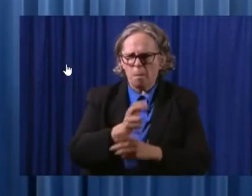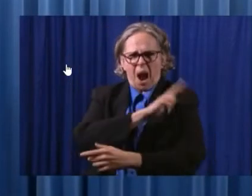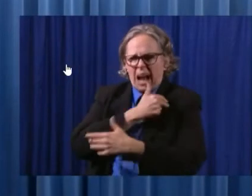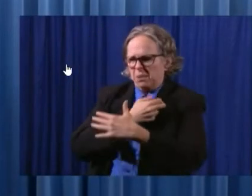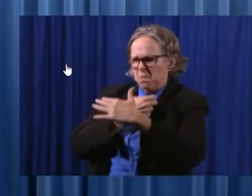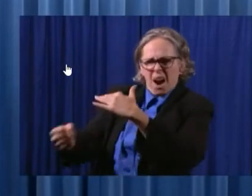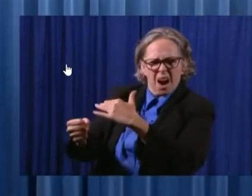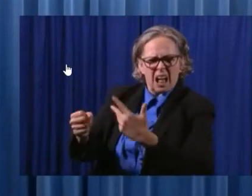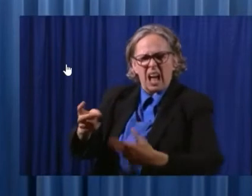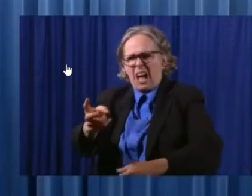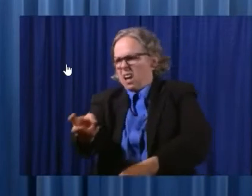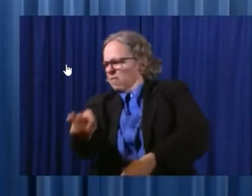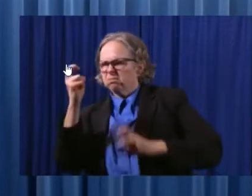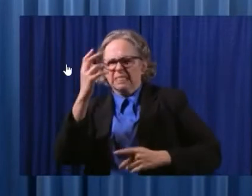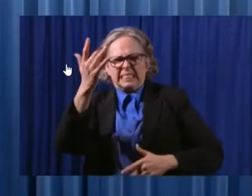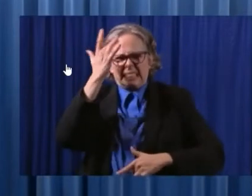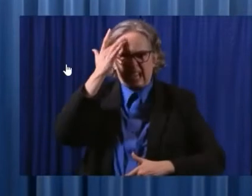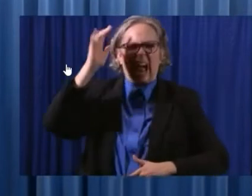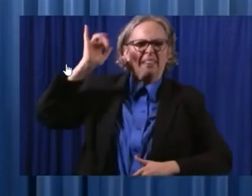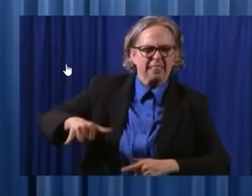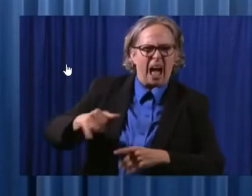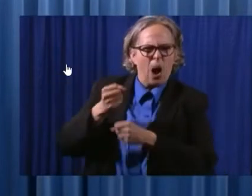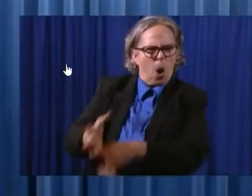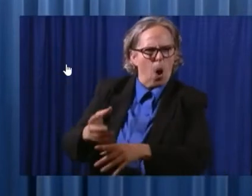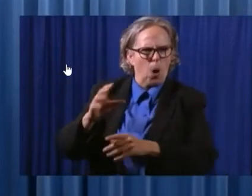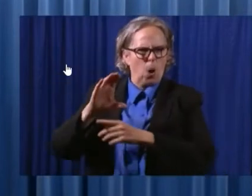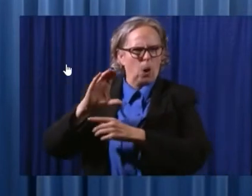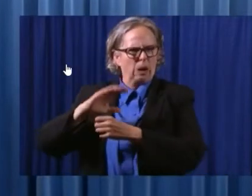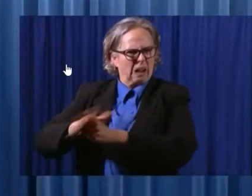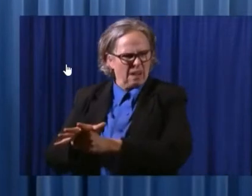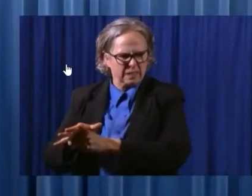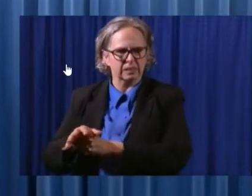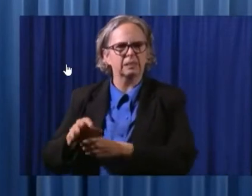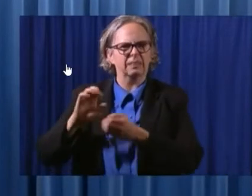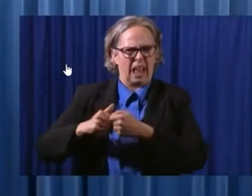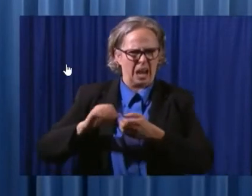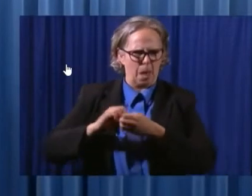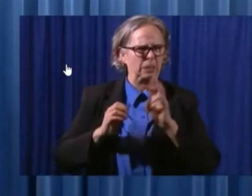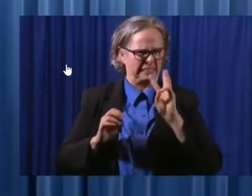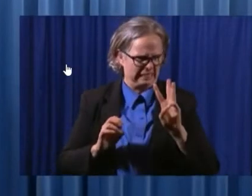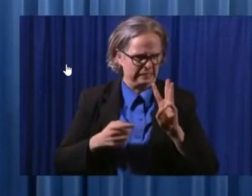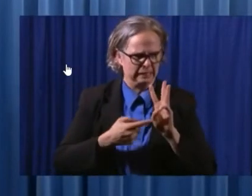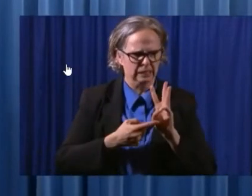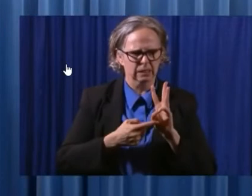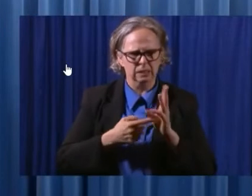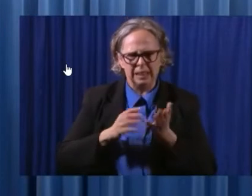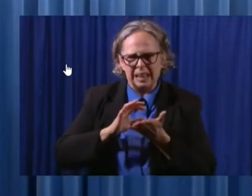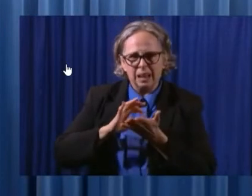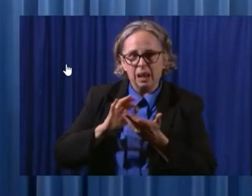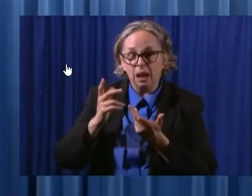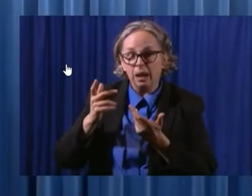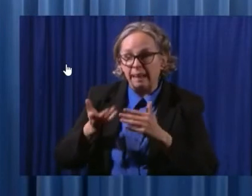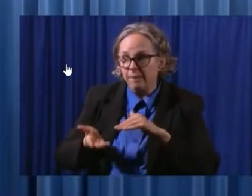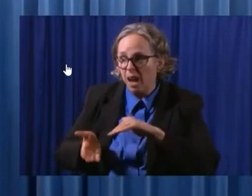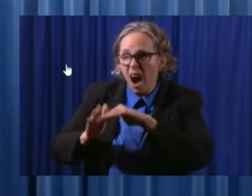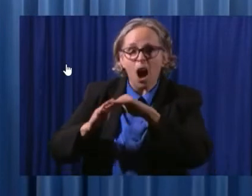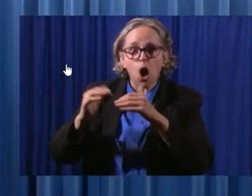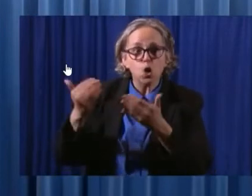now indicator number 6, sustained increase in new COVID-19 hospital admissions. This data shows the burden